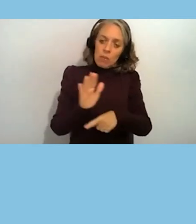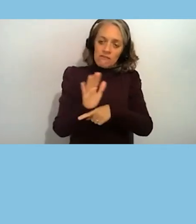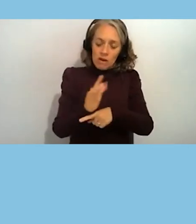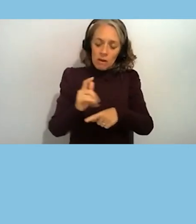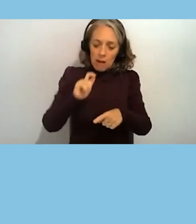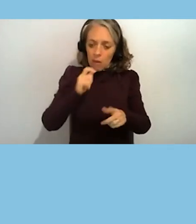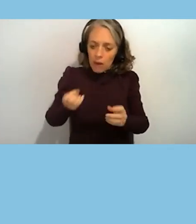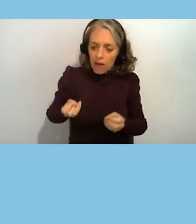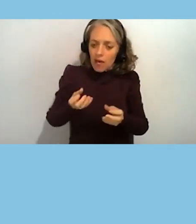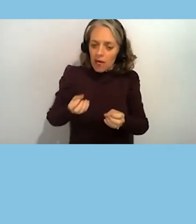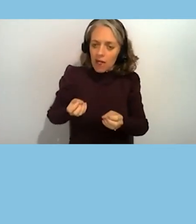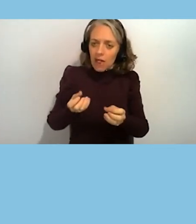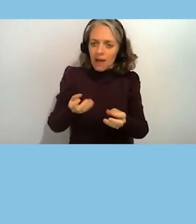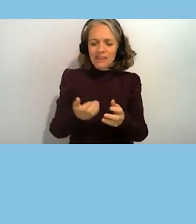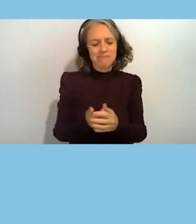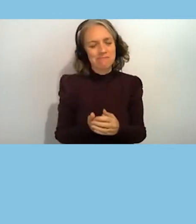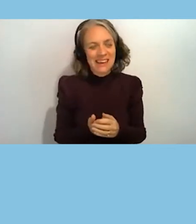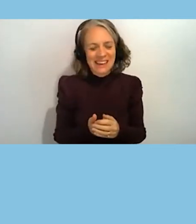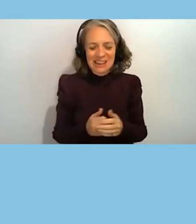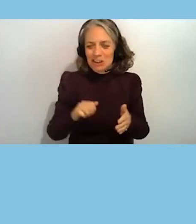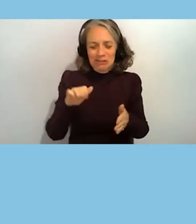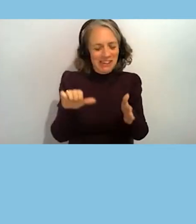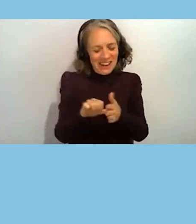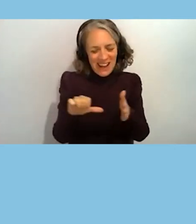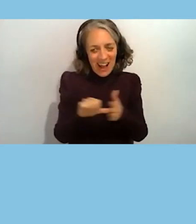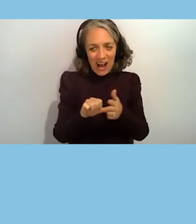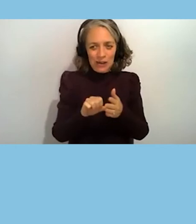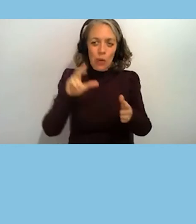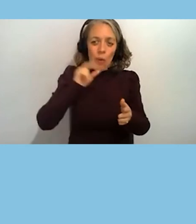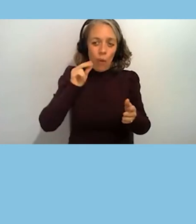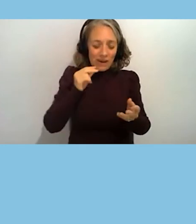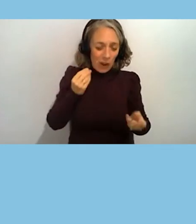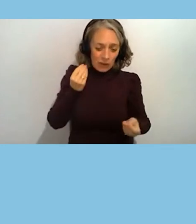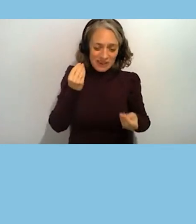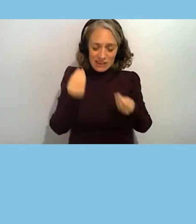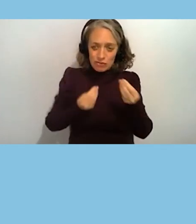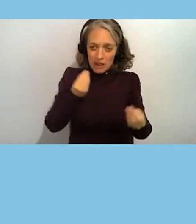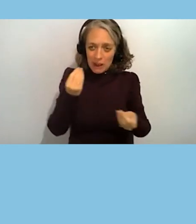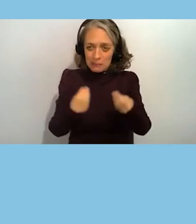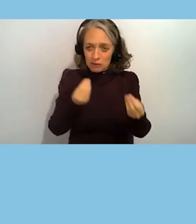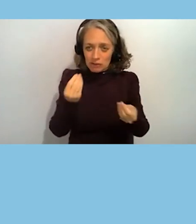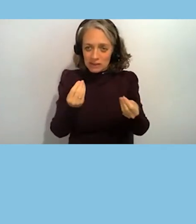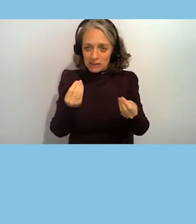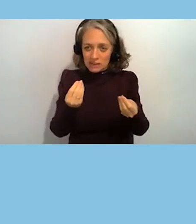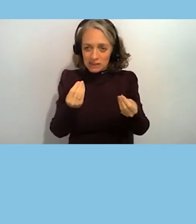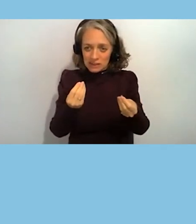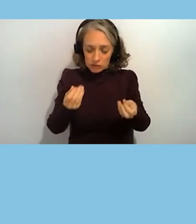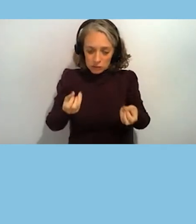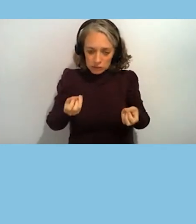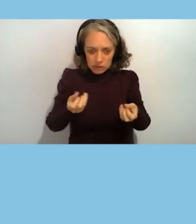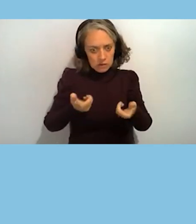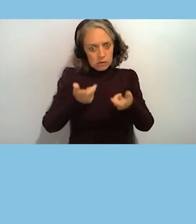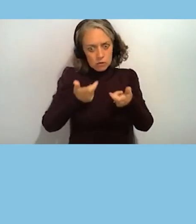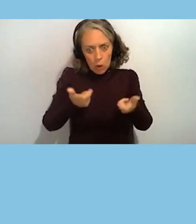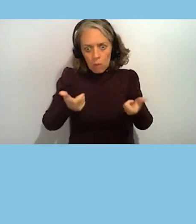give kind of, it's very hard when you're doing audio description that so dense with visual information such